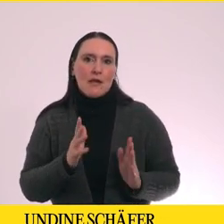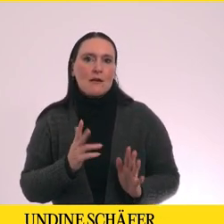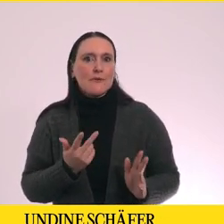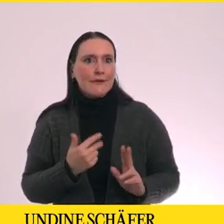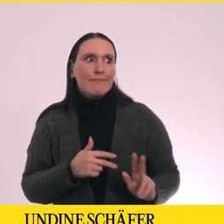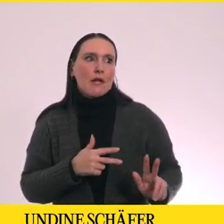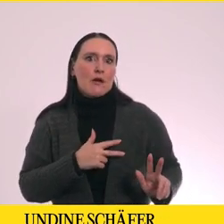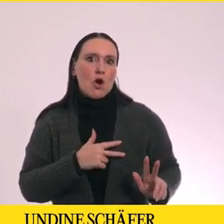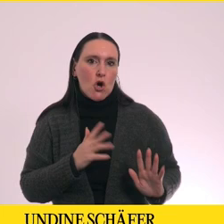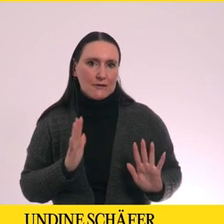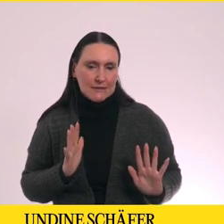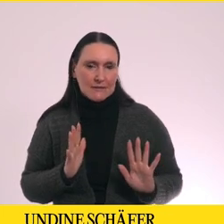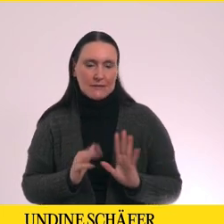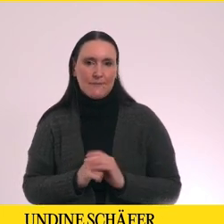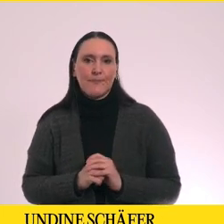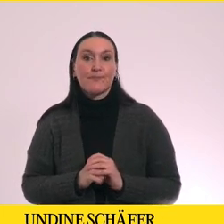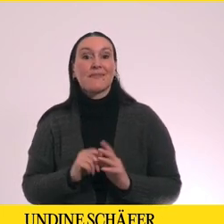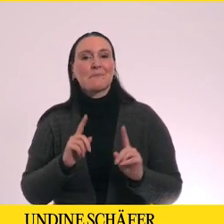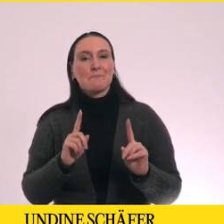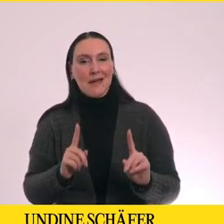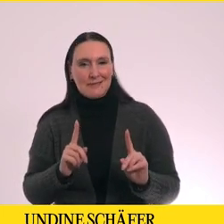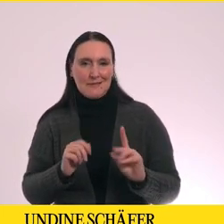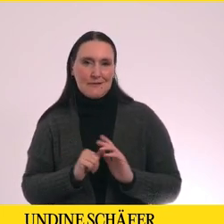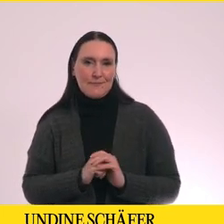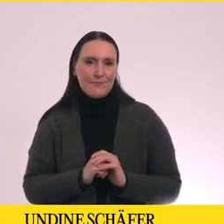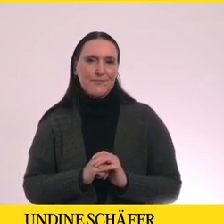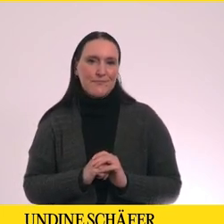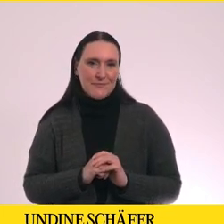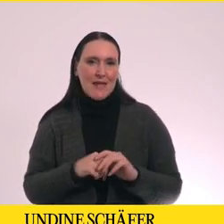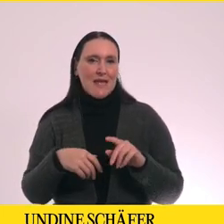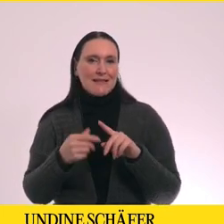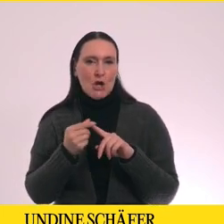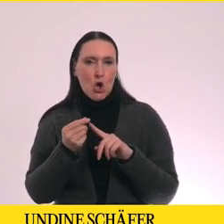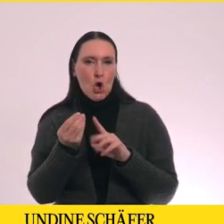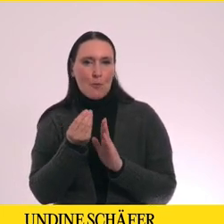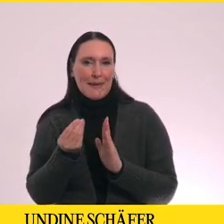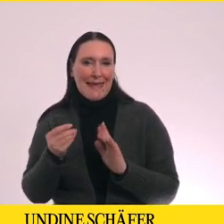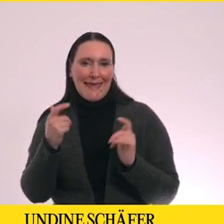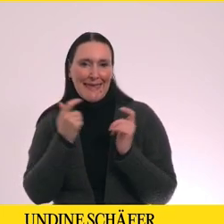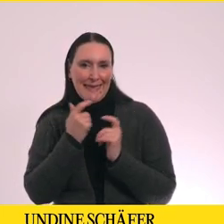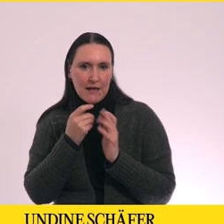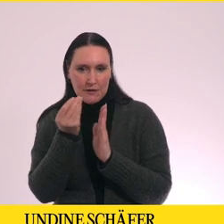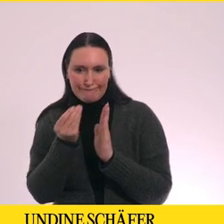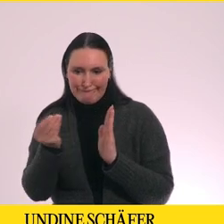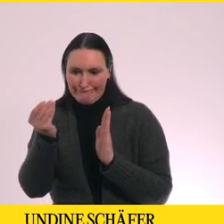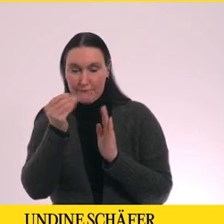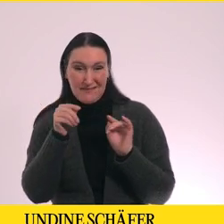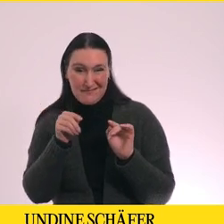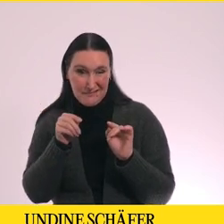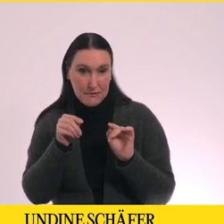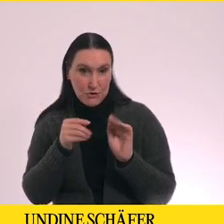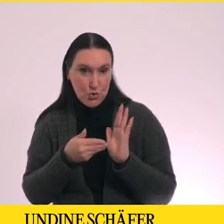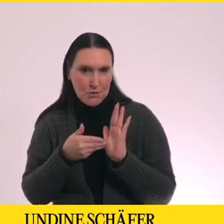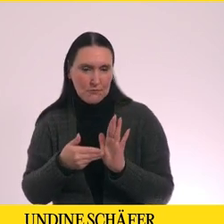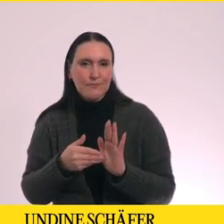setting. But when you say it in a comics scenario, then it can be, there is this